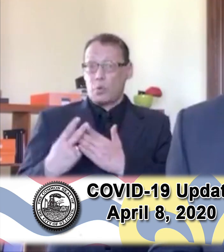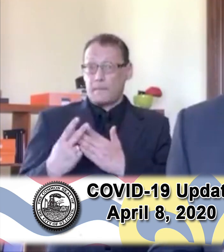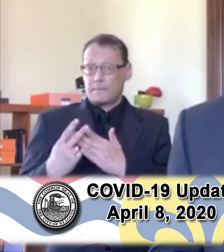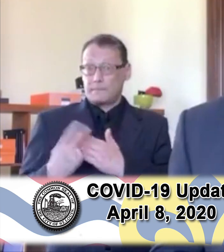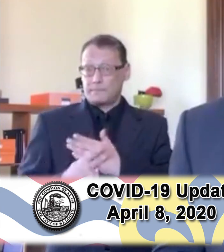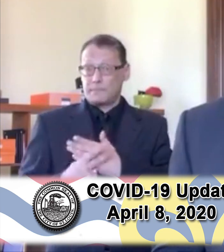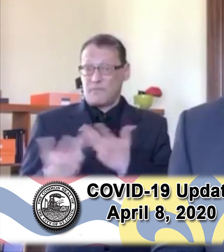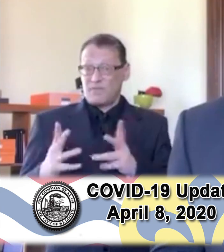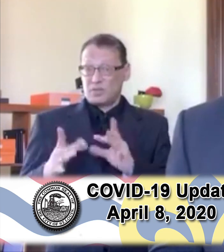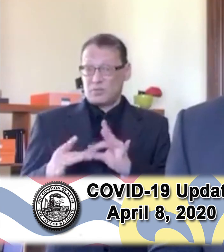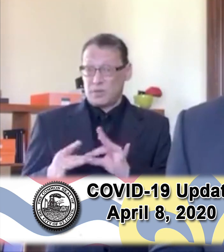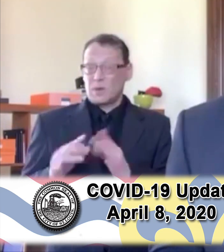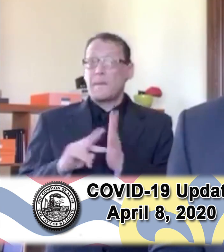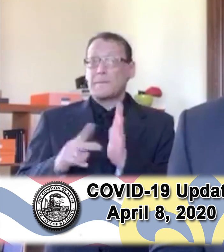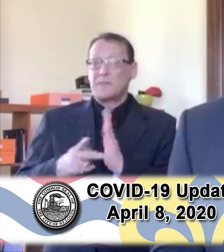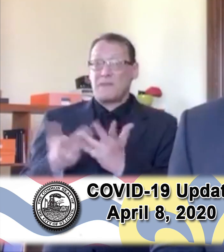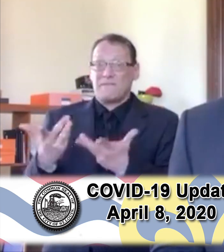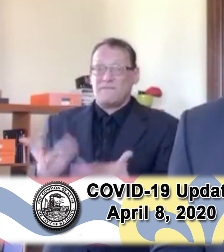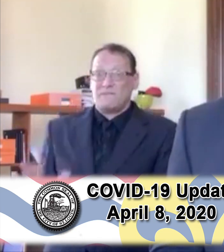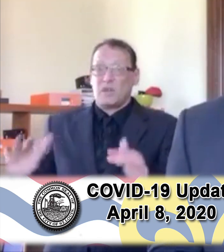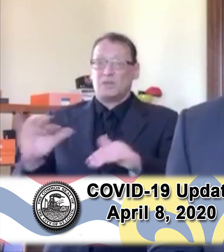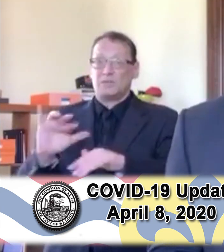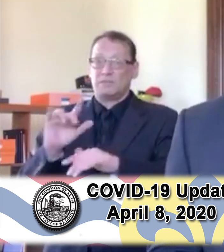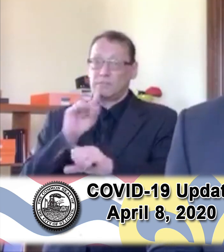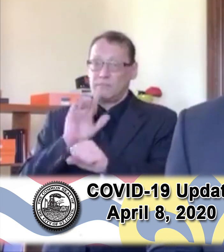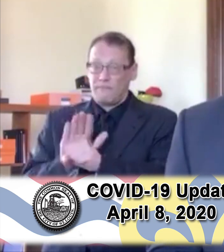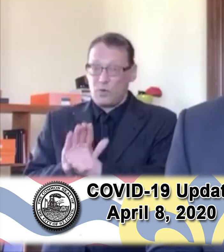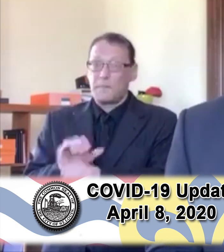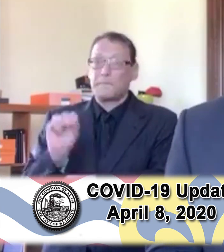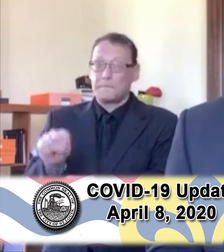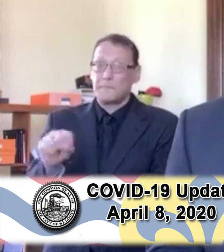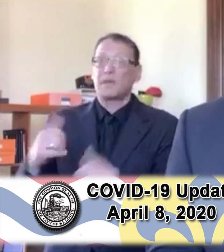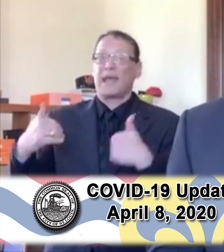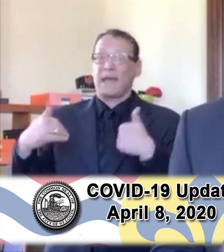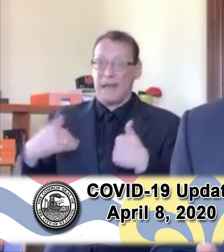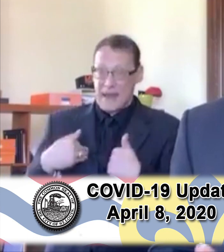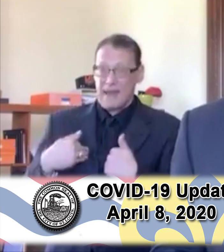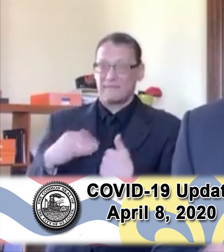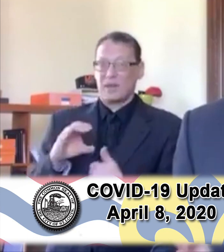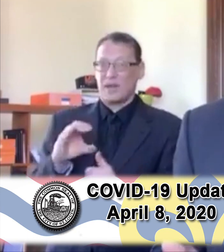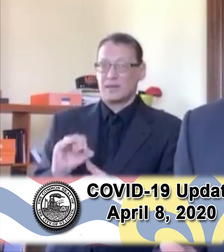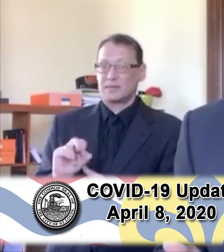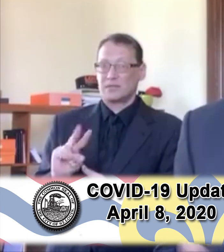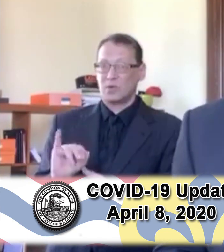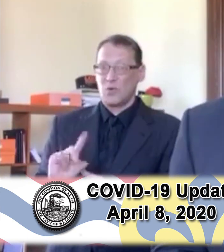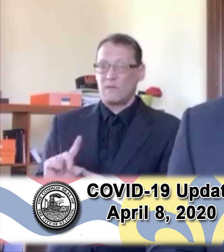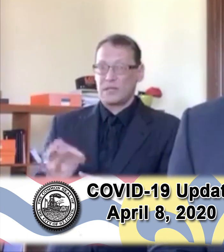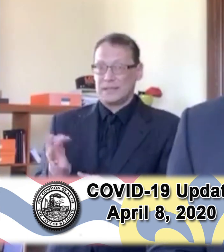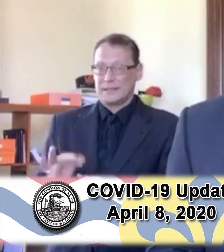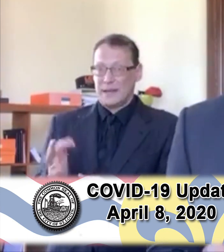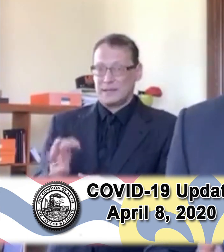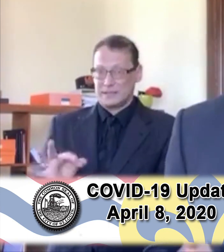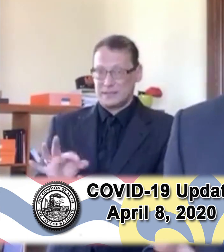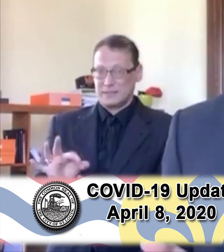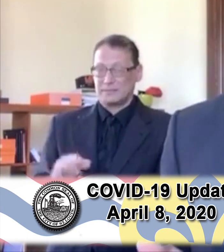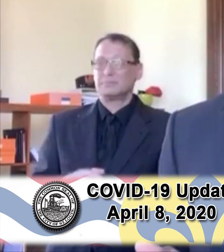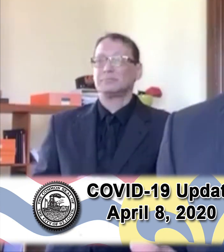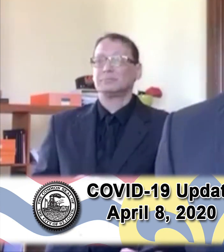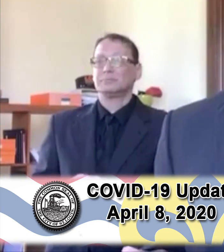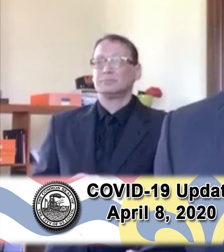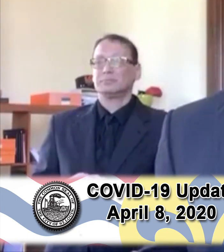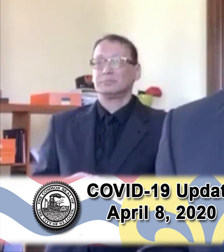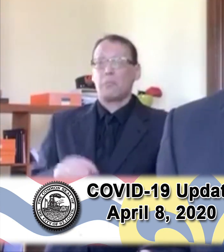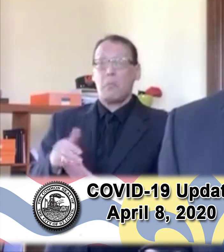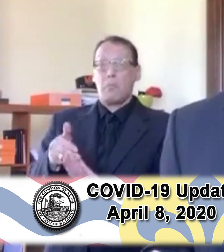individuals that are confirmed to have COVID-19. And so these individuals are quarantined for a period of time, but prior to returning